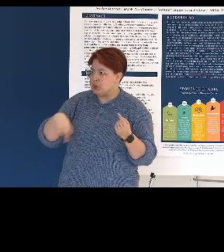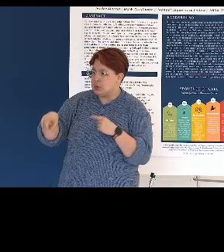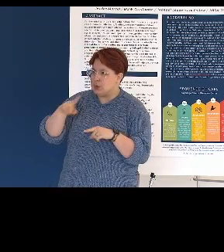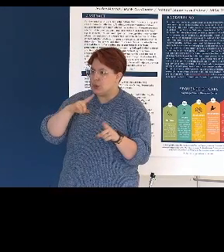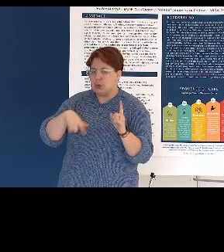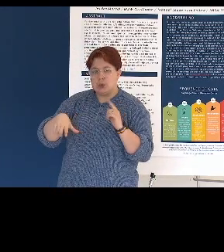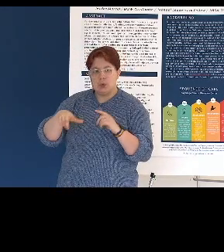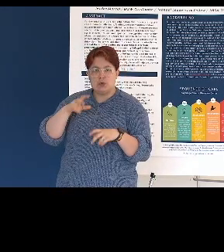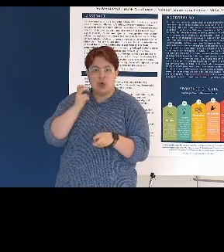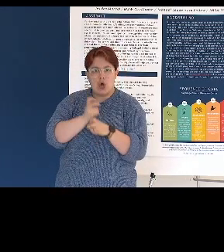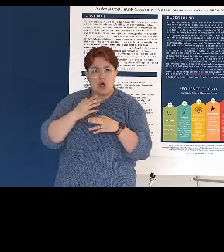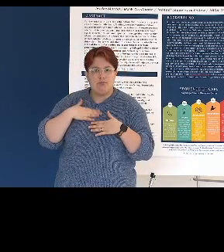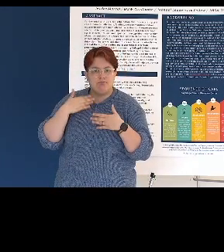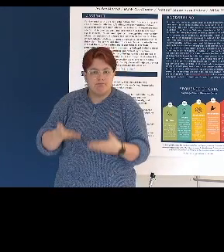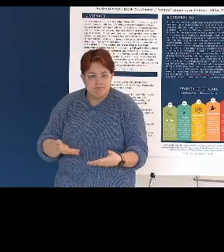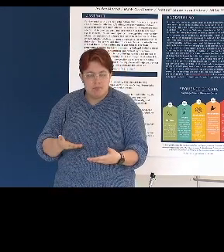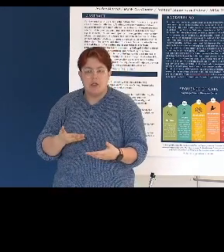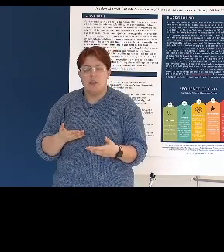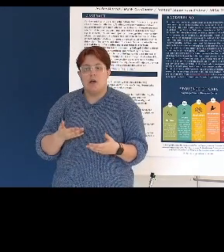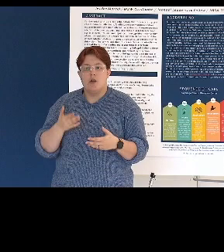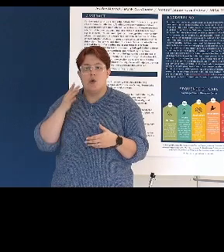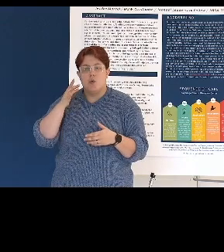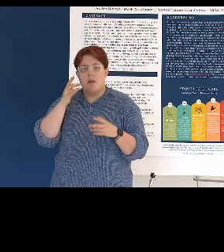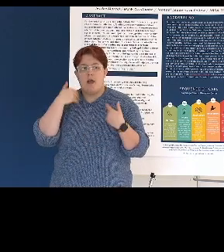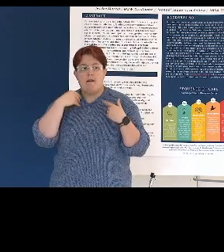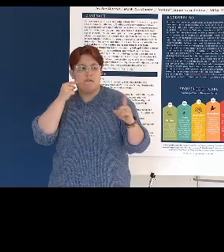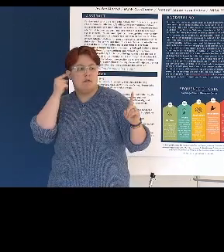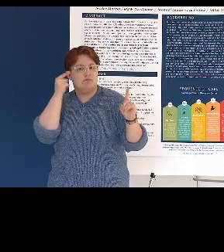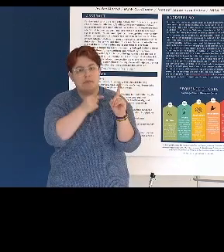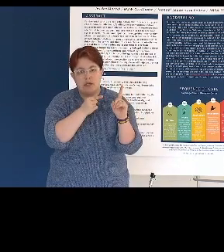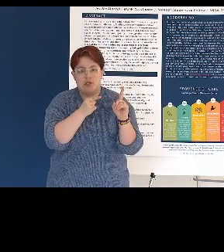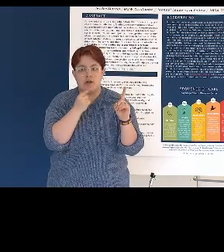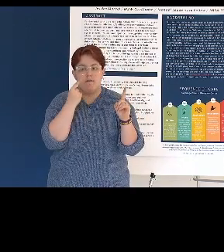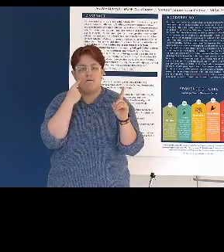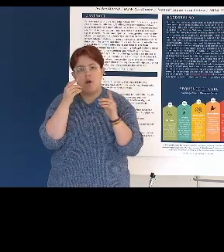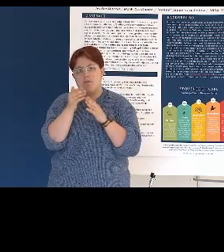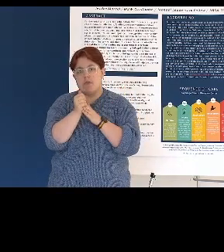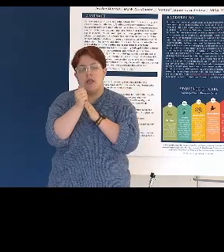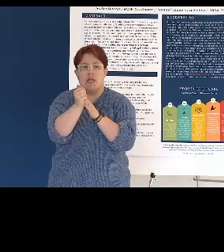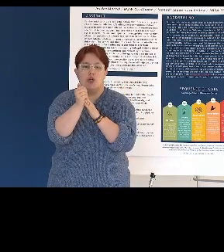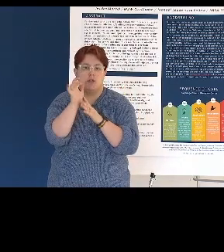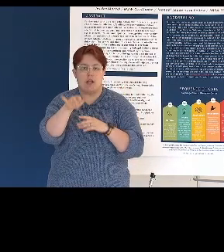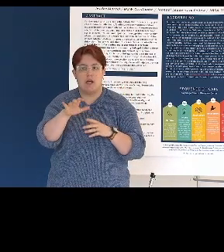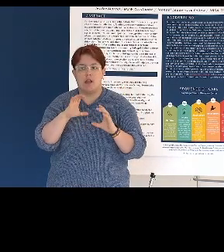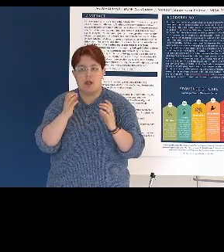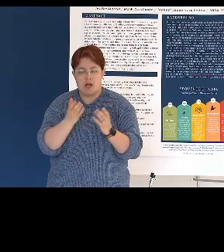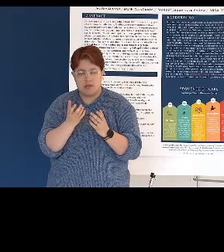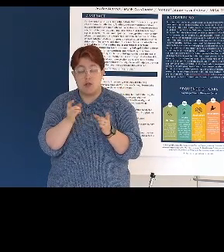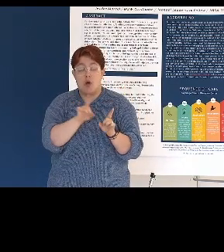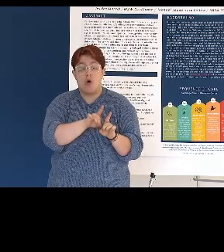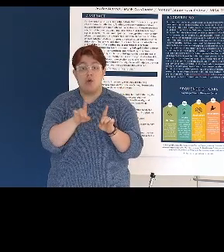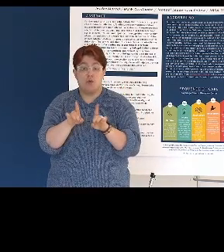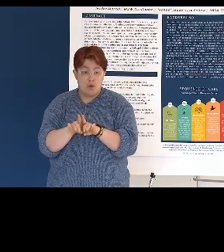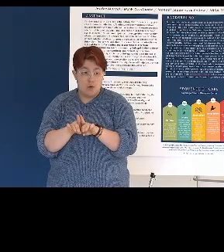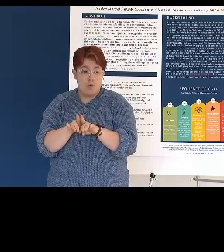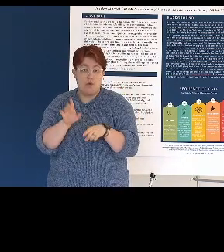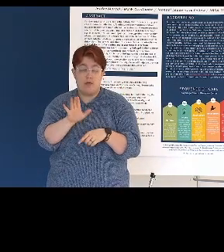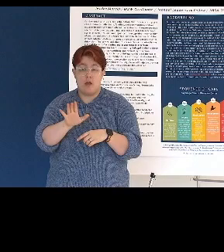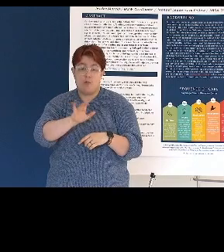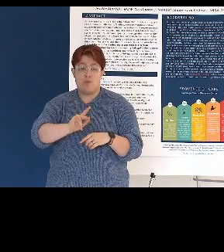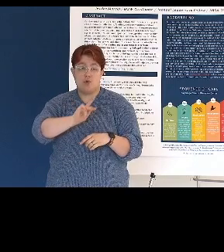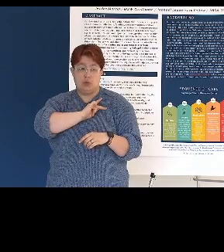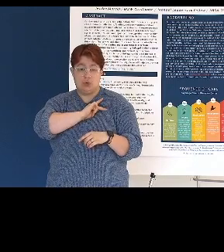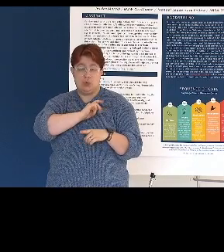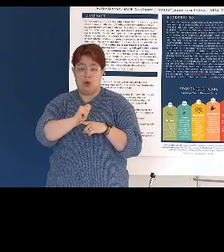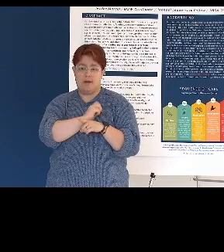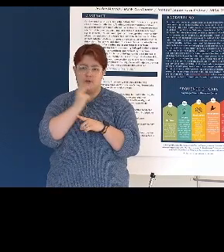take strategic norms and intentionality from the people who are leading that class, as well as their own personal practice of